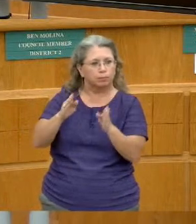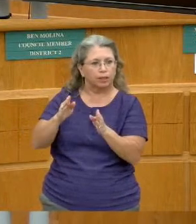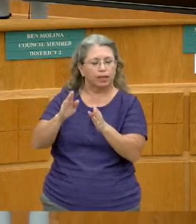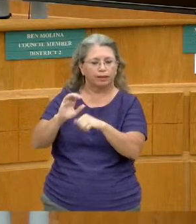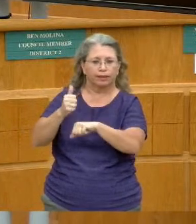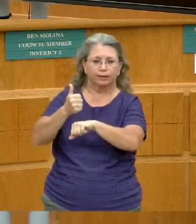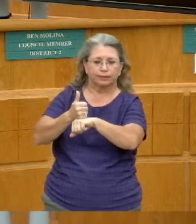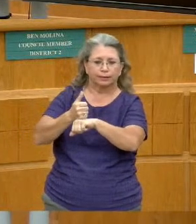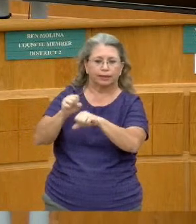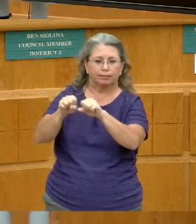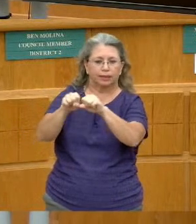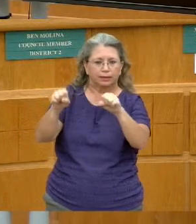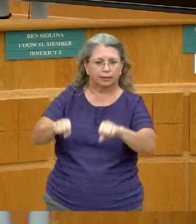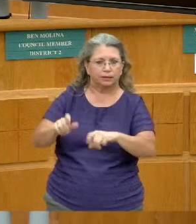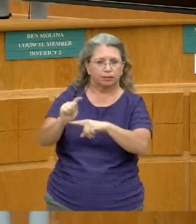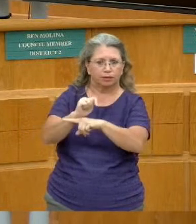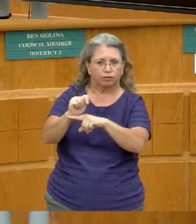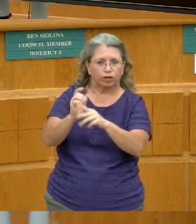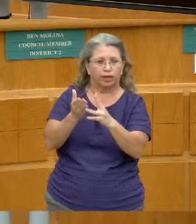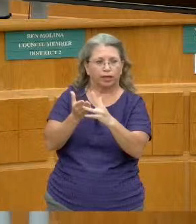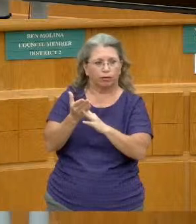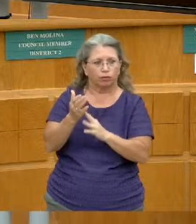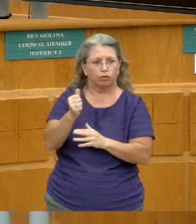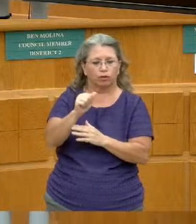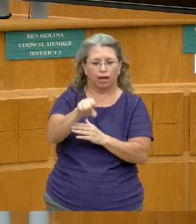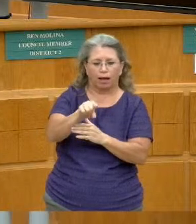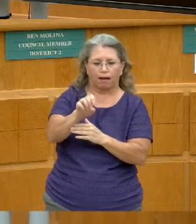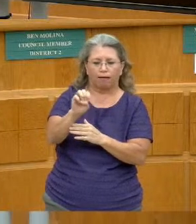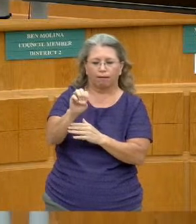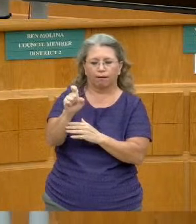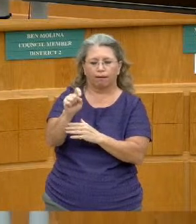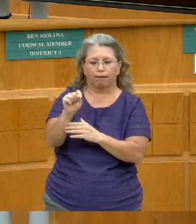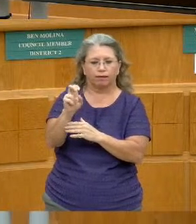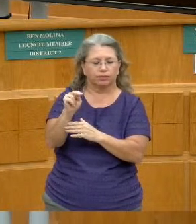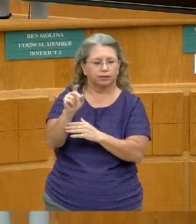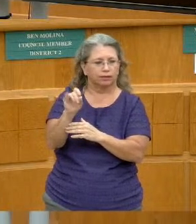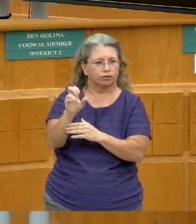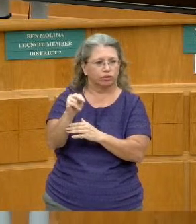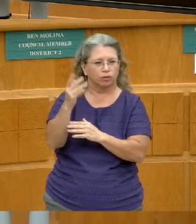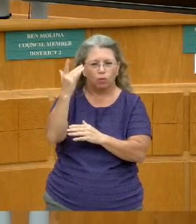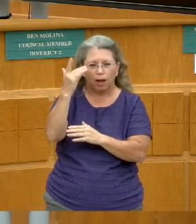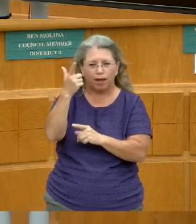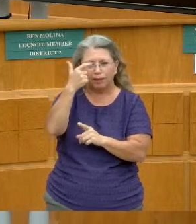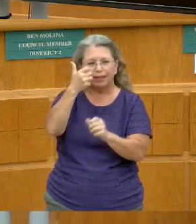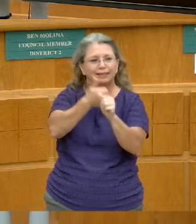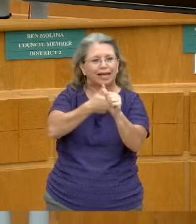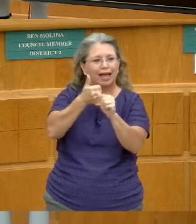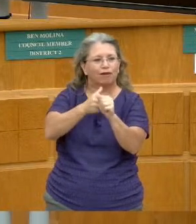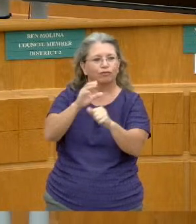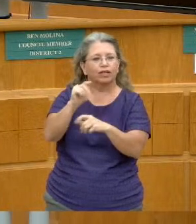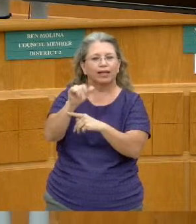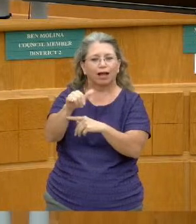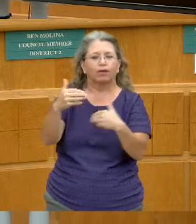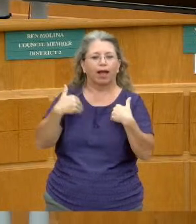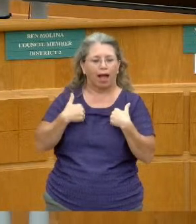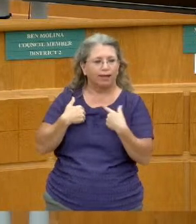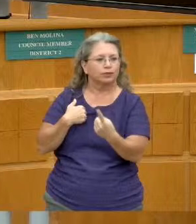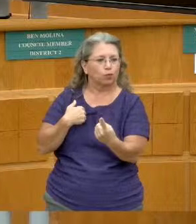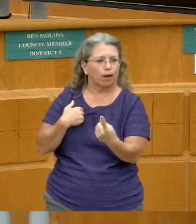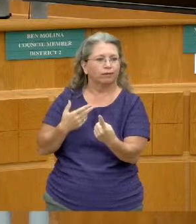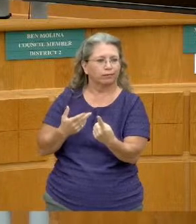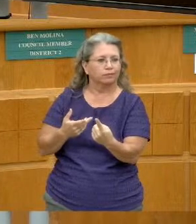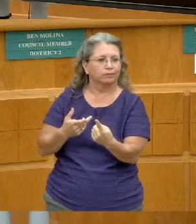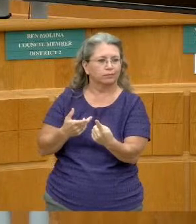of training through the Ag Extension Agent, and the reason is that every county in Texas had one. So it was such a great